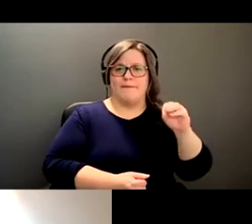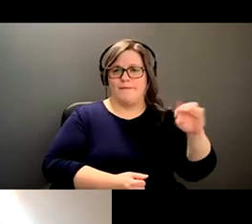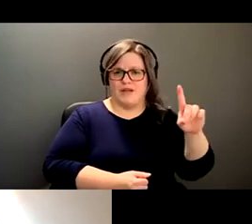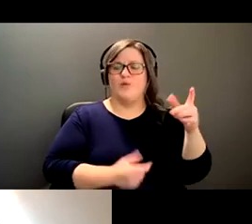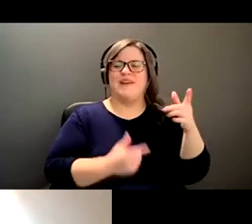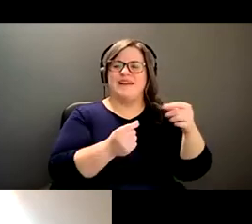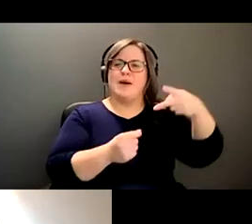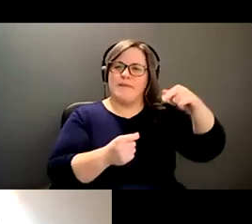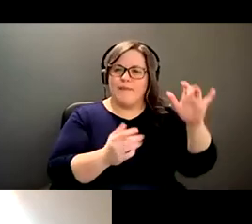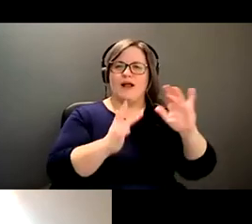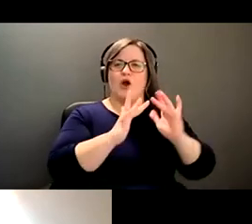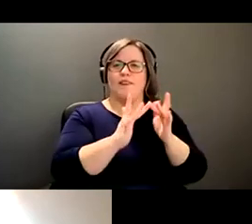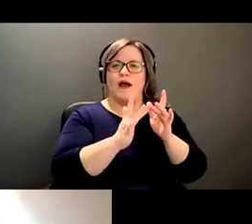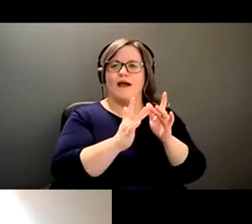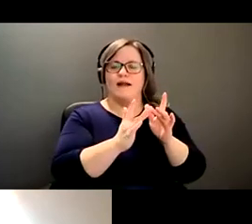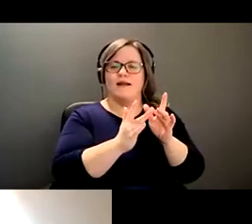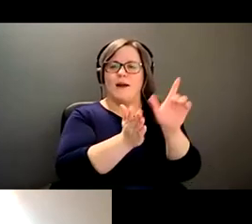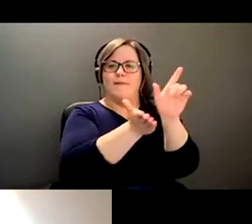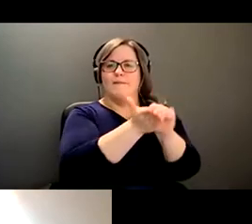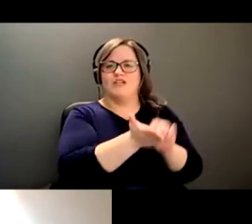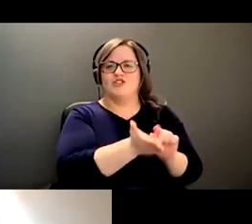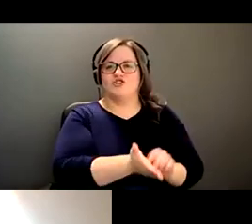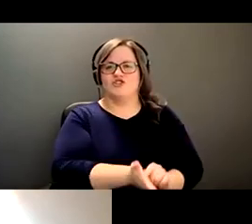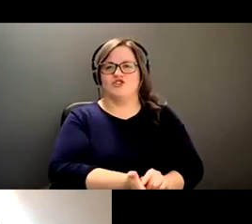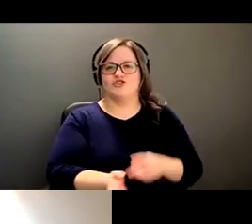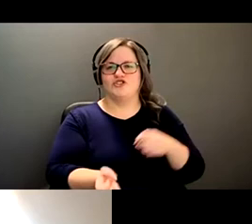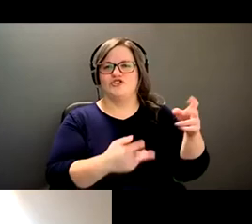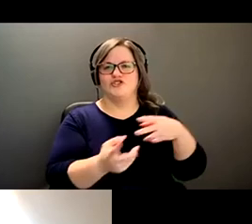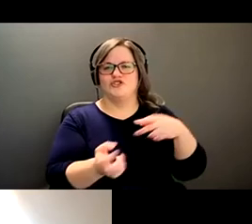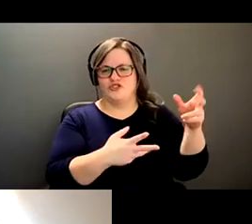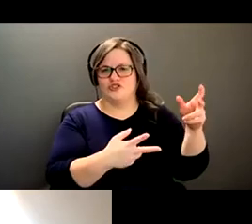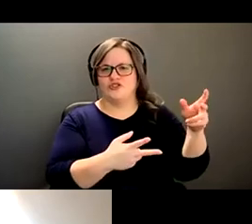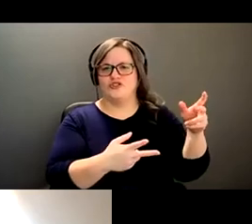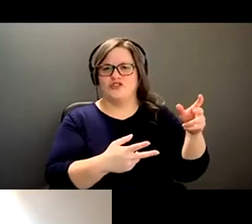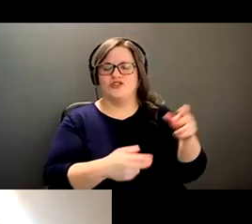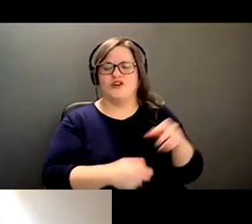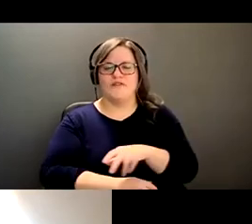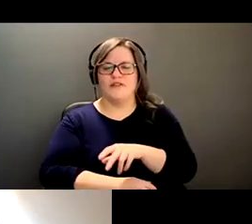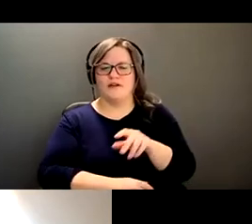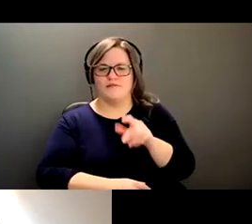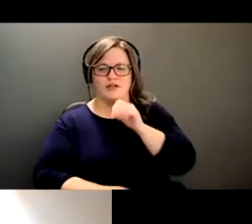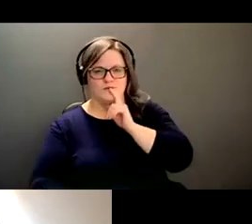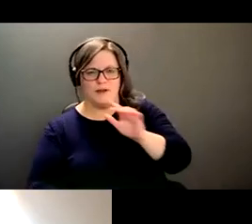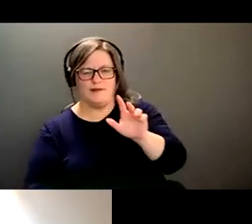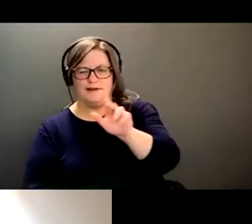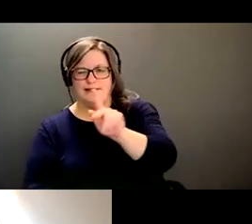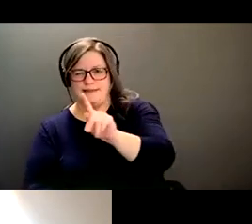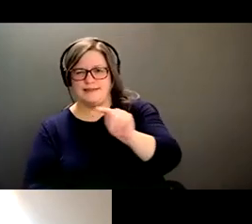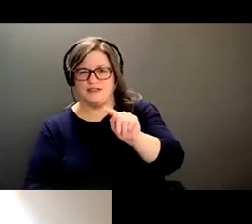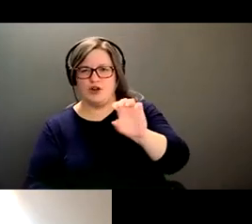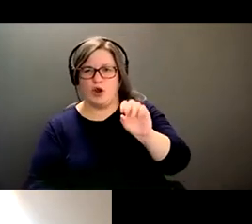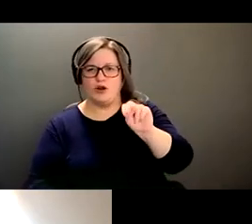publication of the Trondikwichin territory. And yeah, actually I should